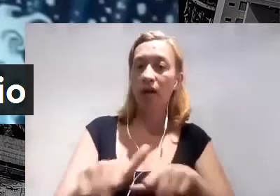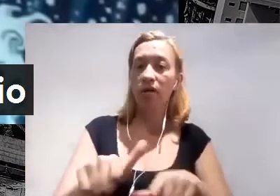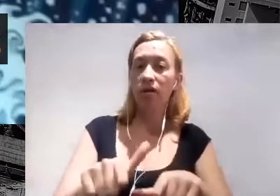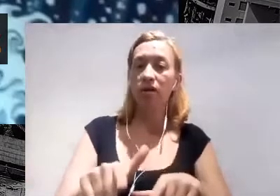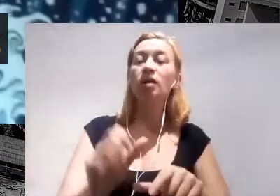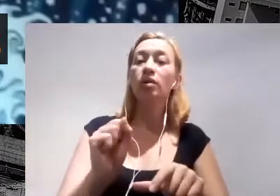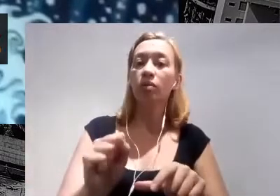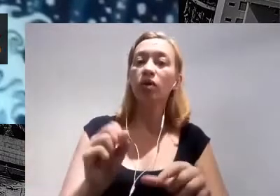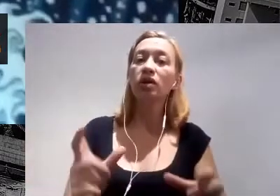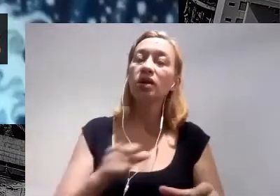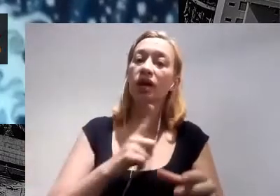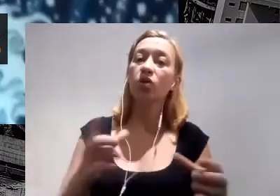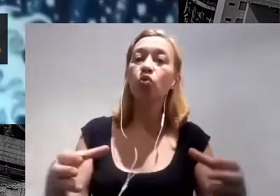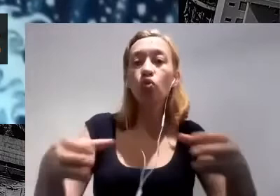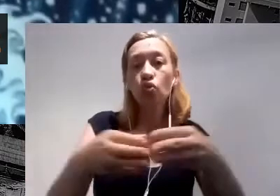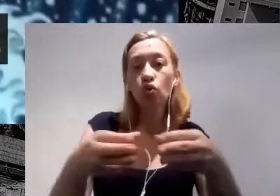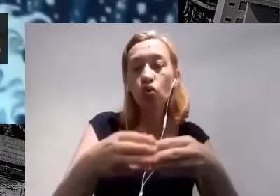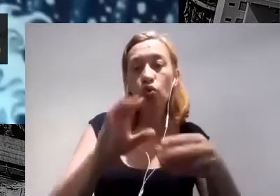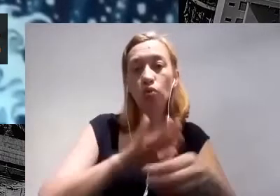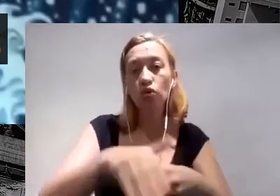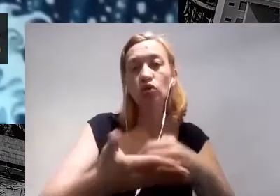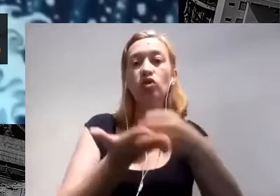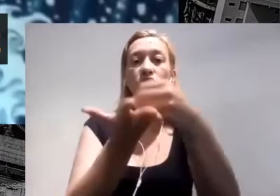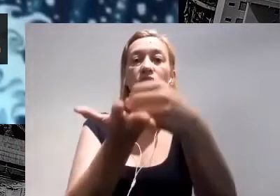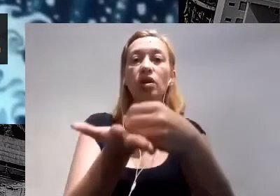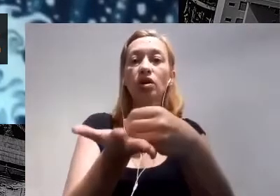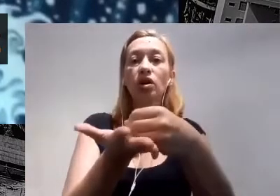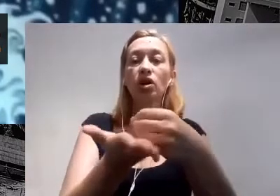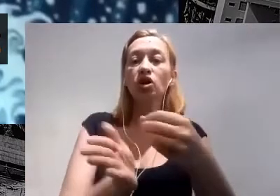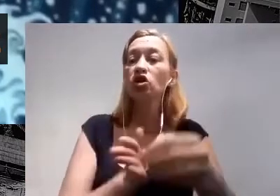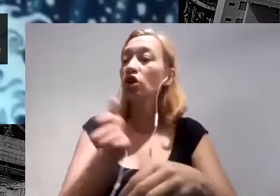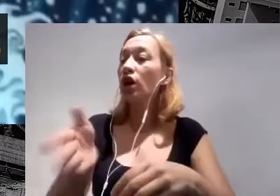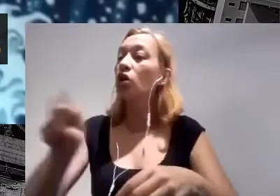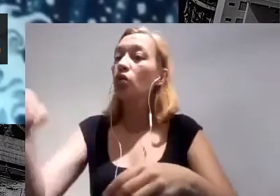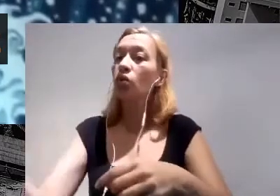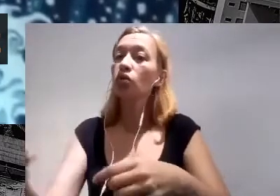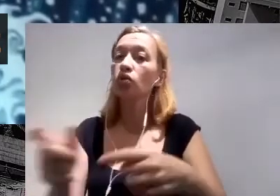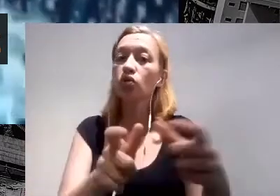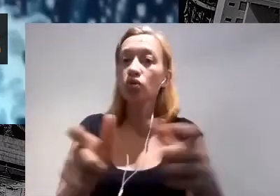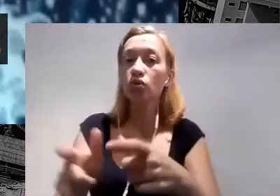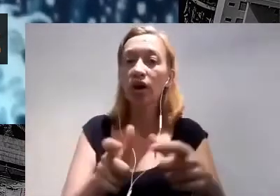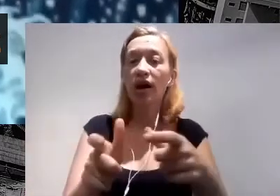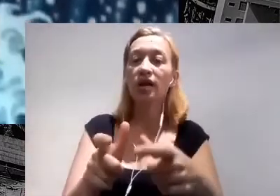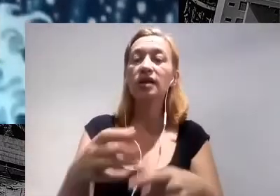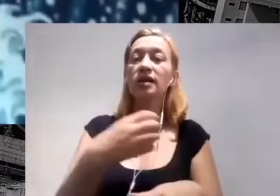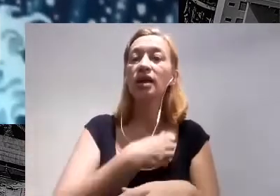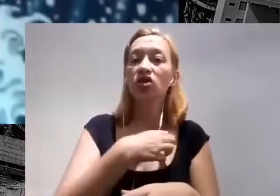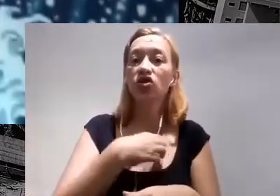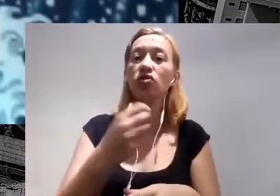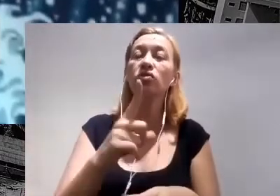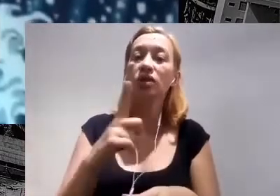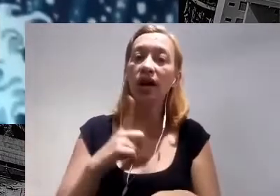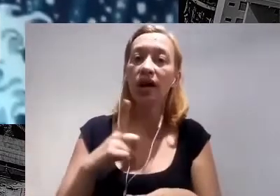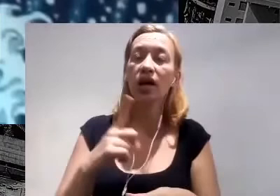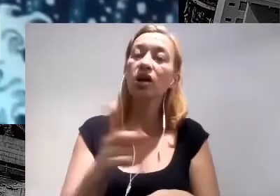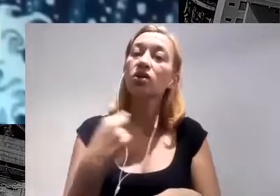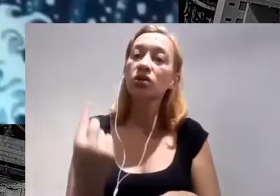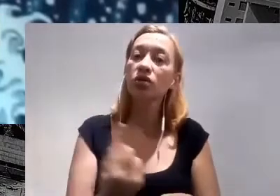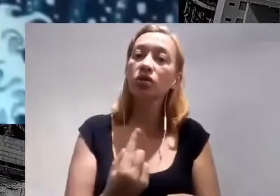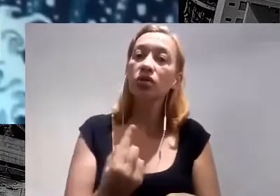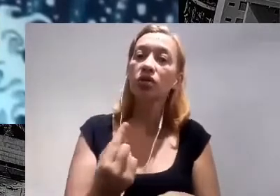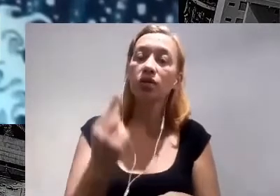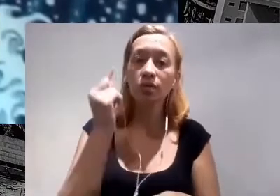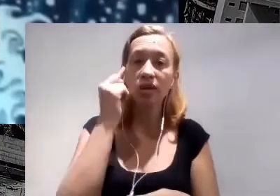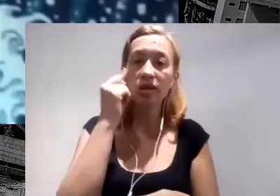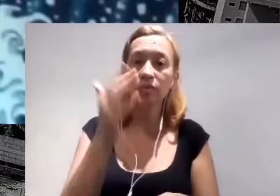business units so that the company can say this totally makes sense and we are going to increase our investments. Dow is a great example. They